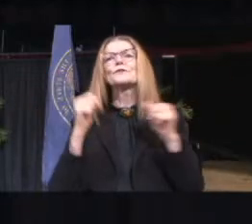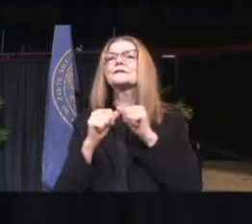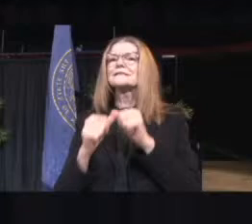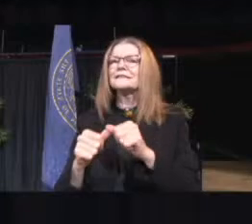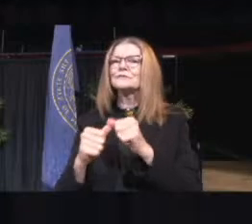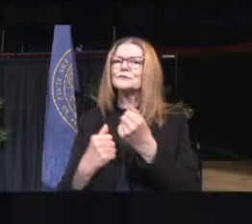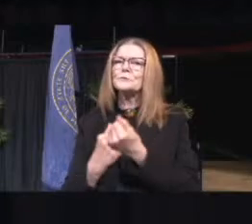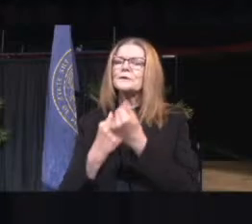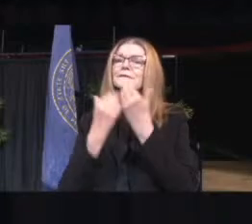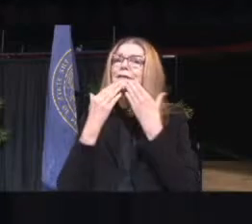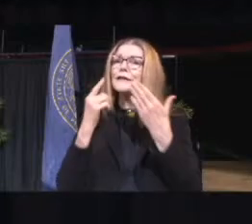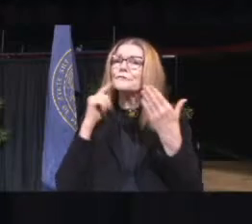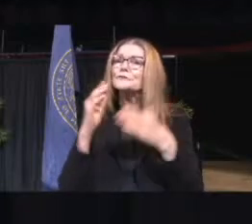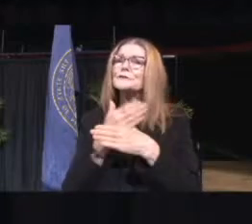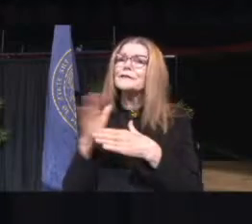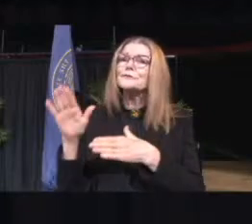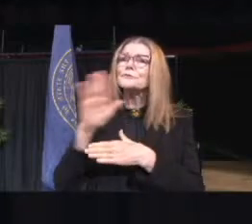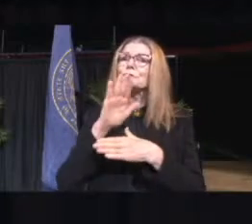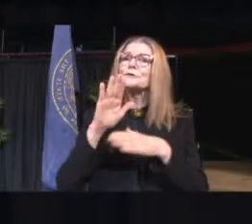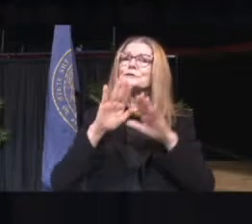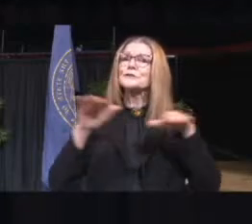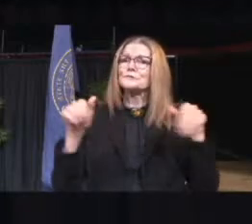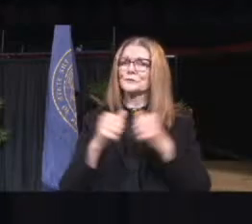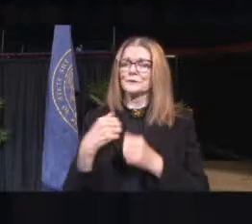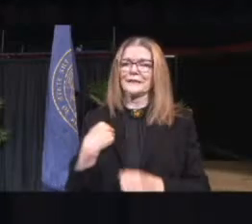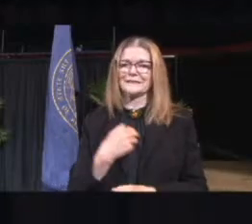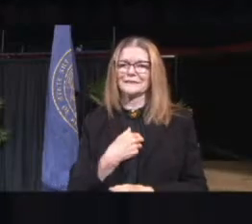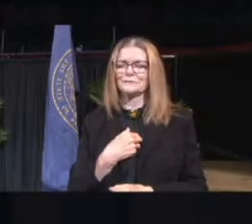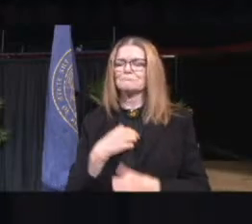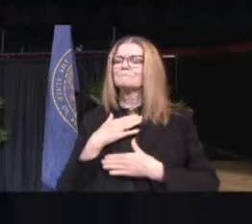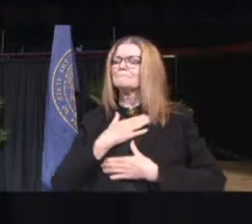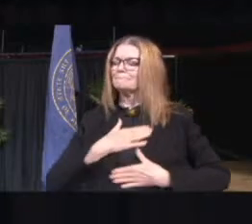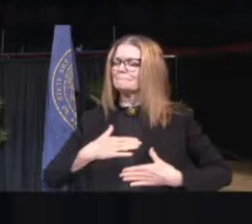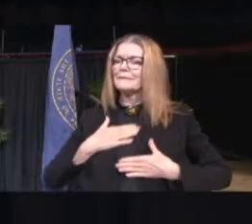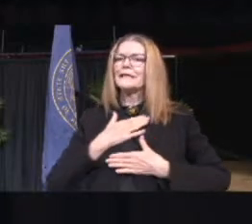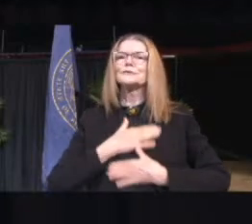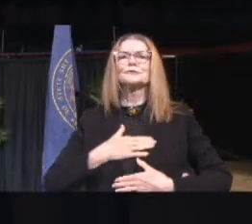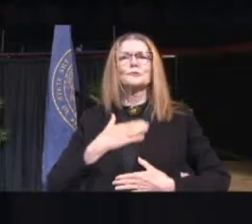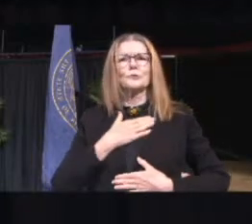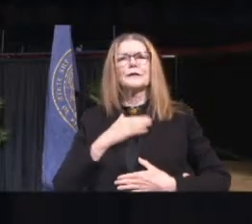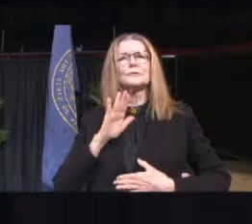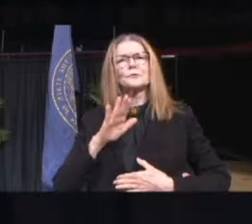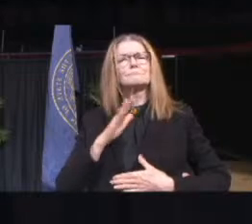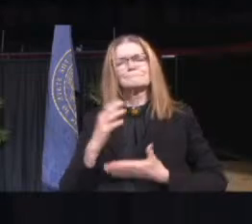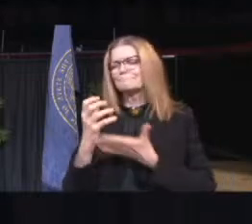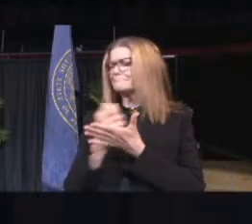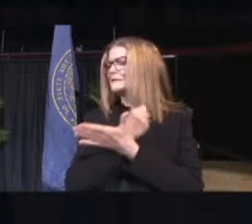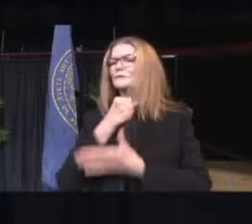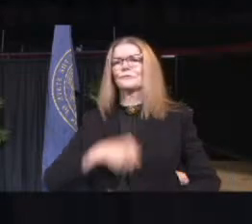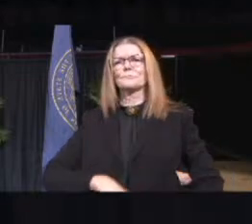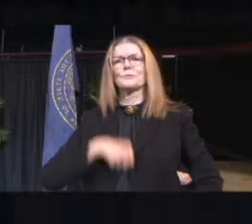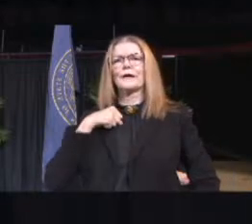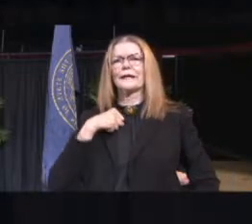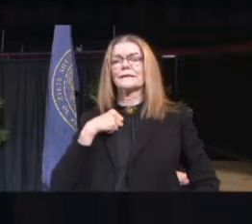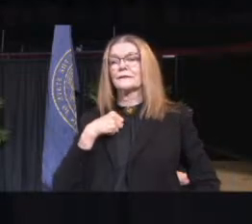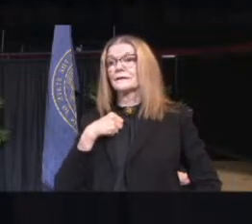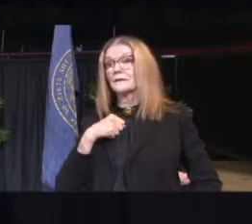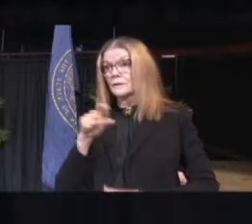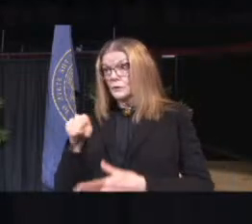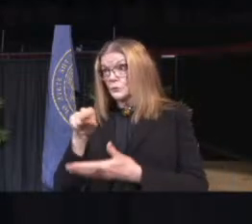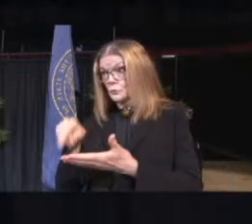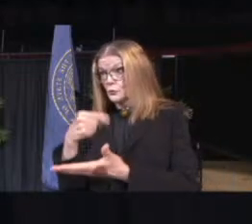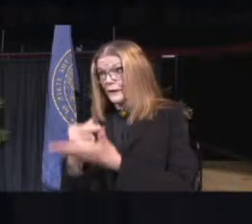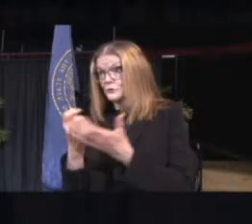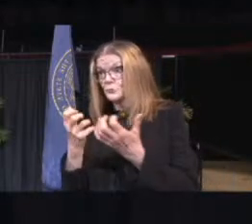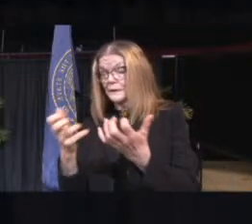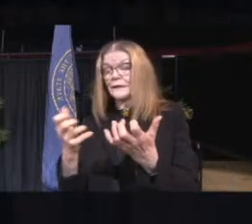sharing your children with us. Enjoy this moment of well-deserved pride. Graduates, join me in recognizing